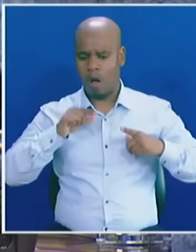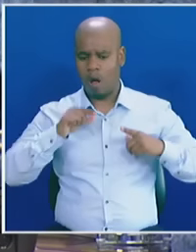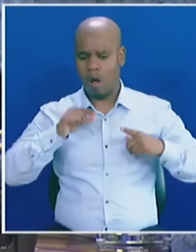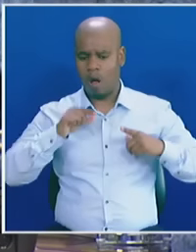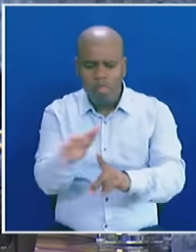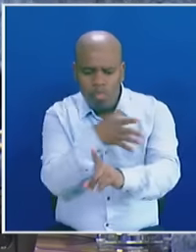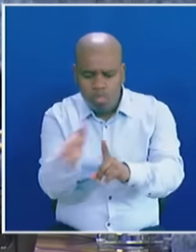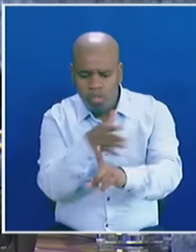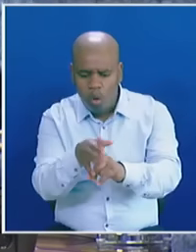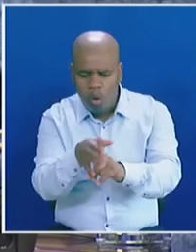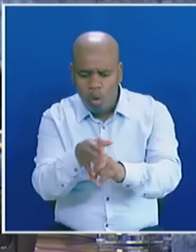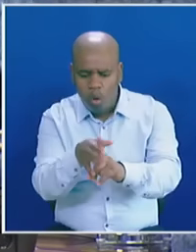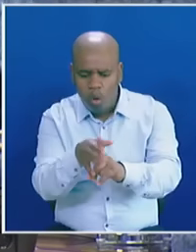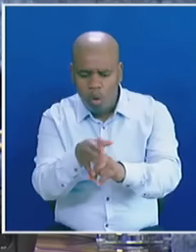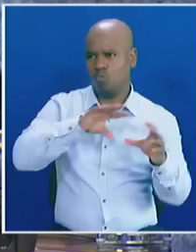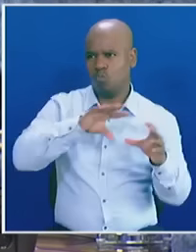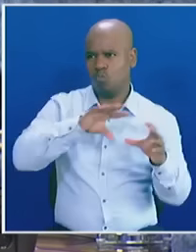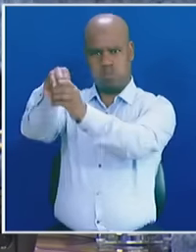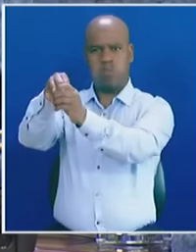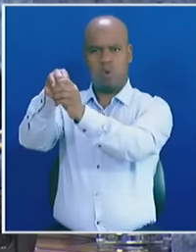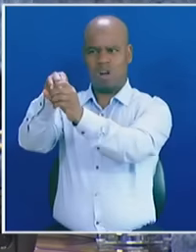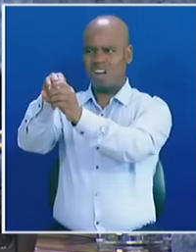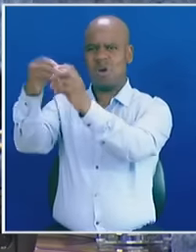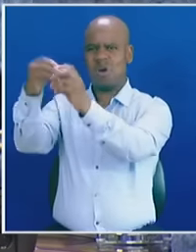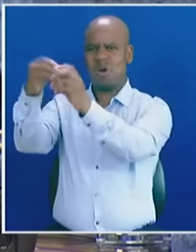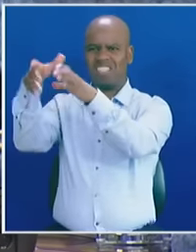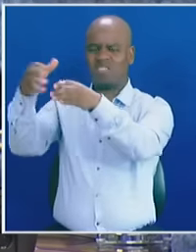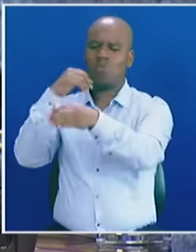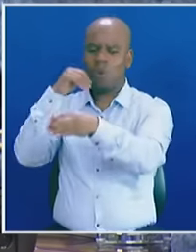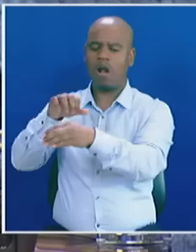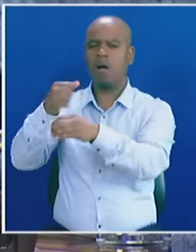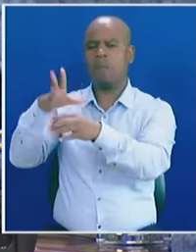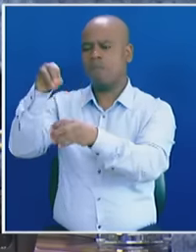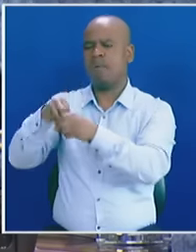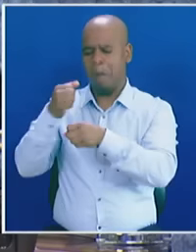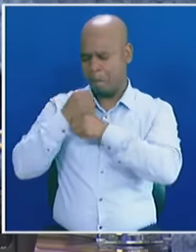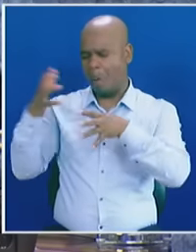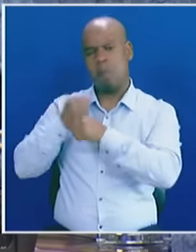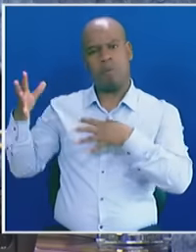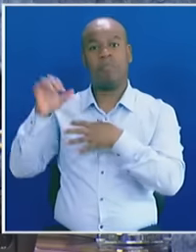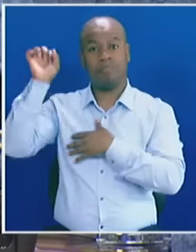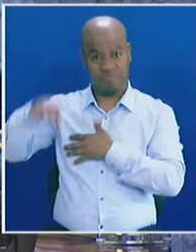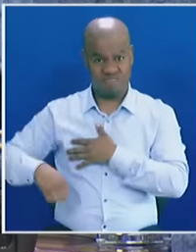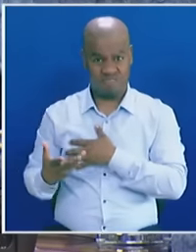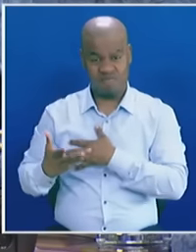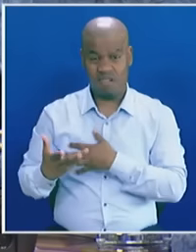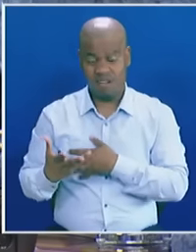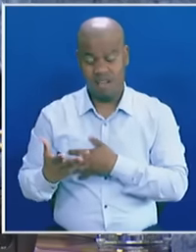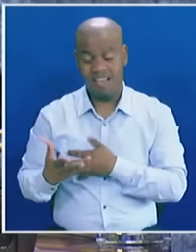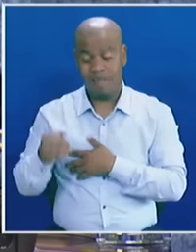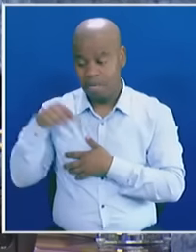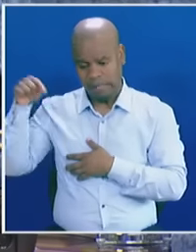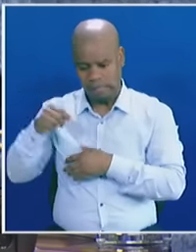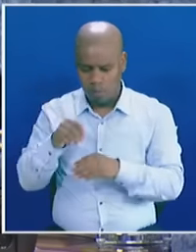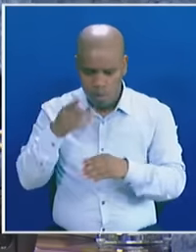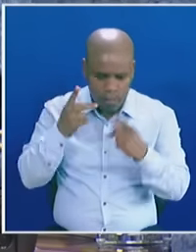these terrorist organizations. This is the kind of security we want, and this is the kind of the work that